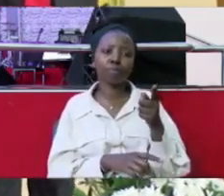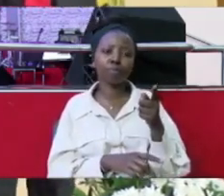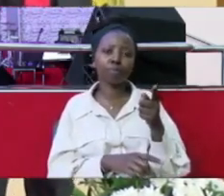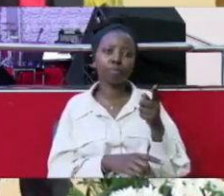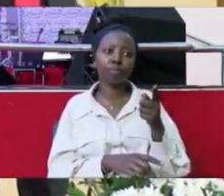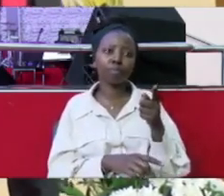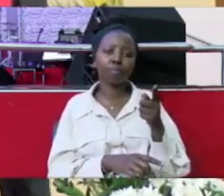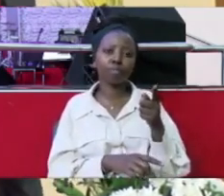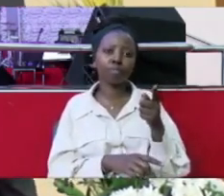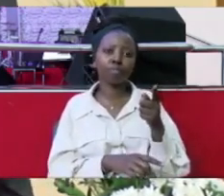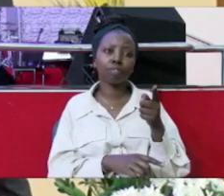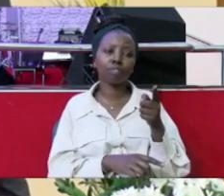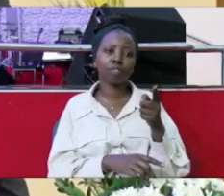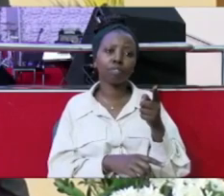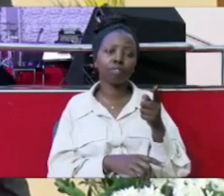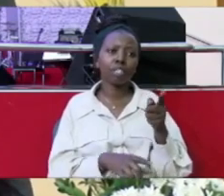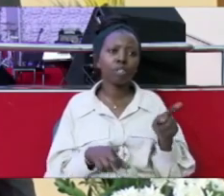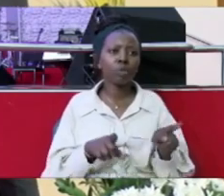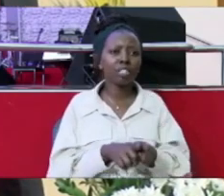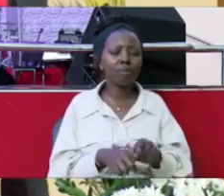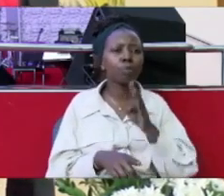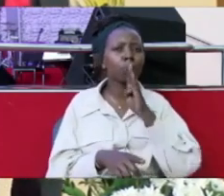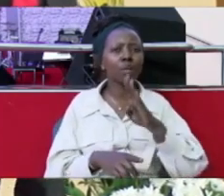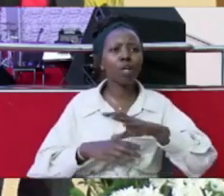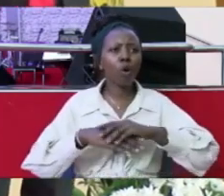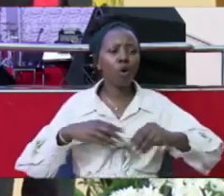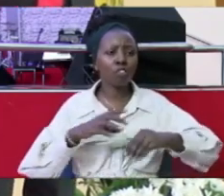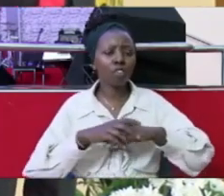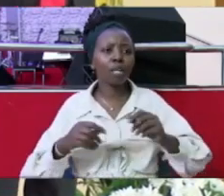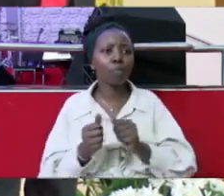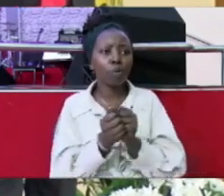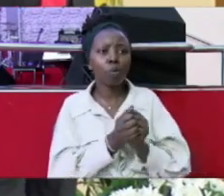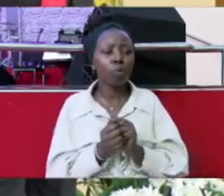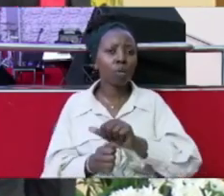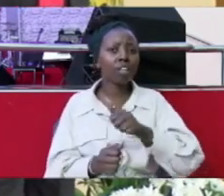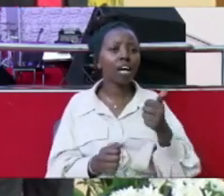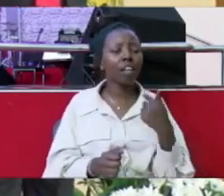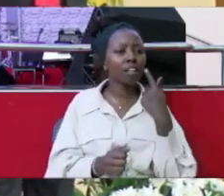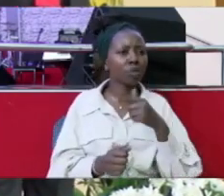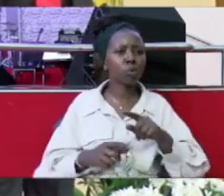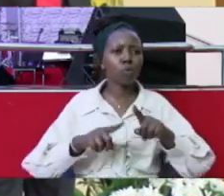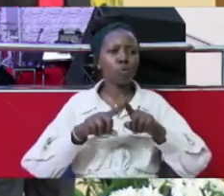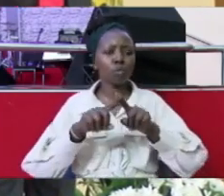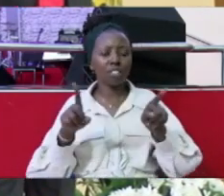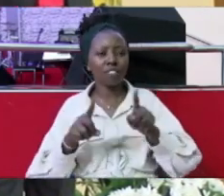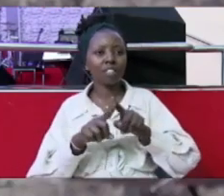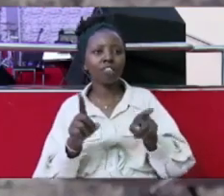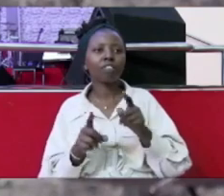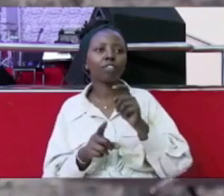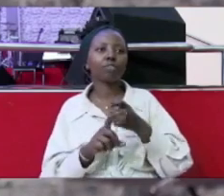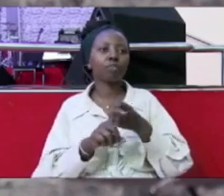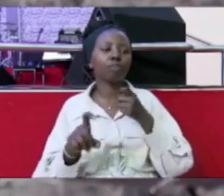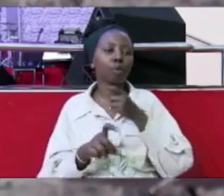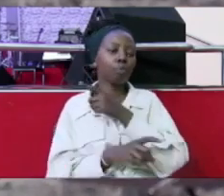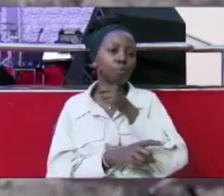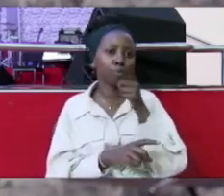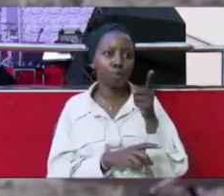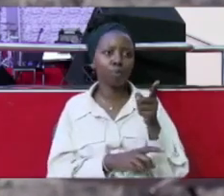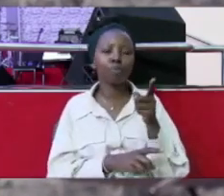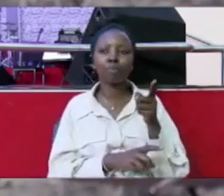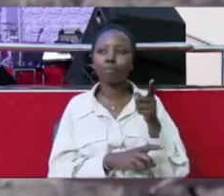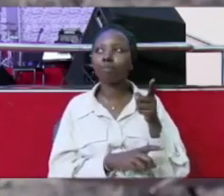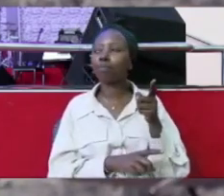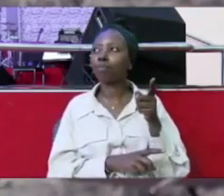wakati. That forbearance is the capacity to adjust and accommodate others. Ni kwamba kuvumiliana ni sehemu ama ni uwezo